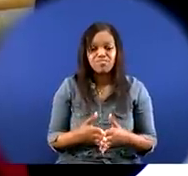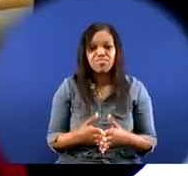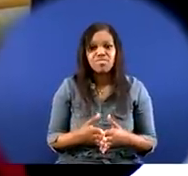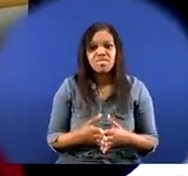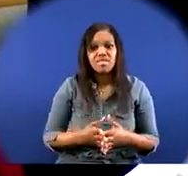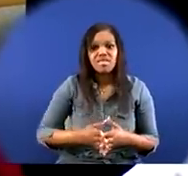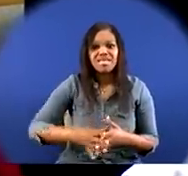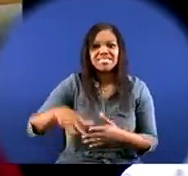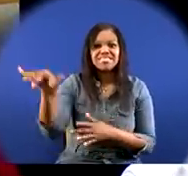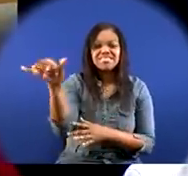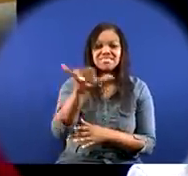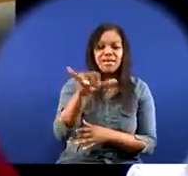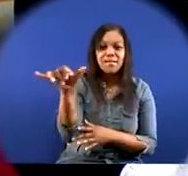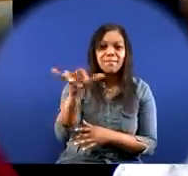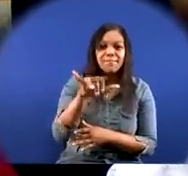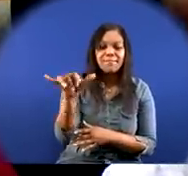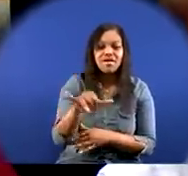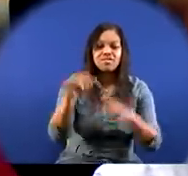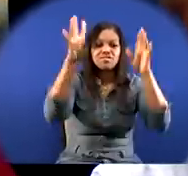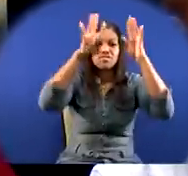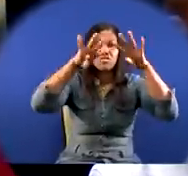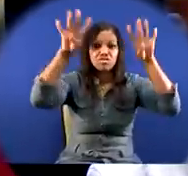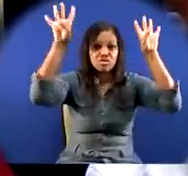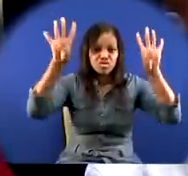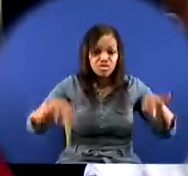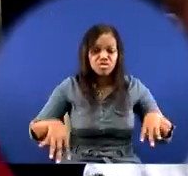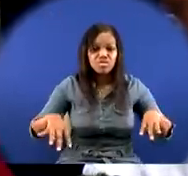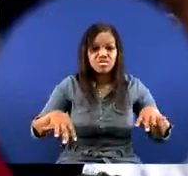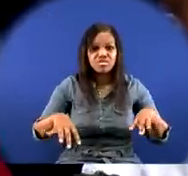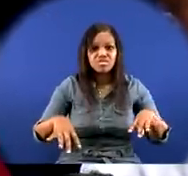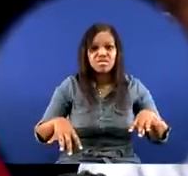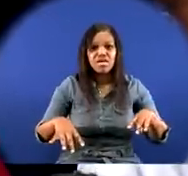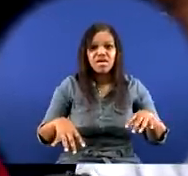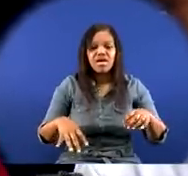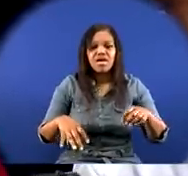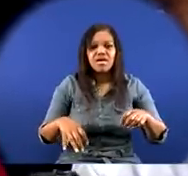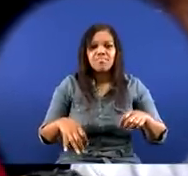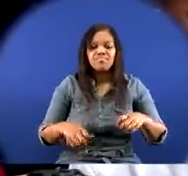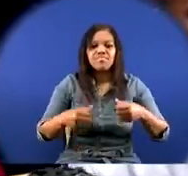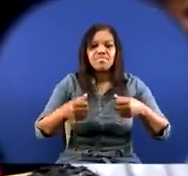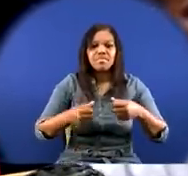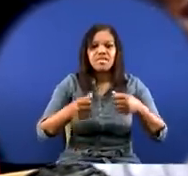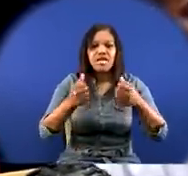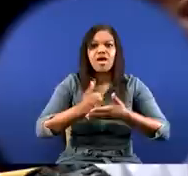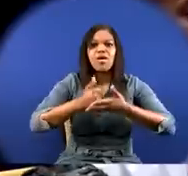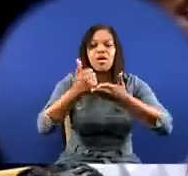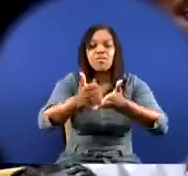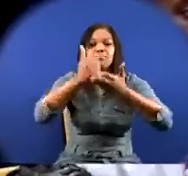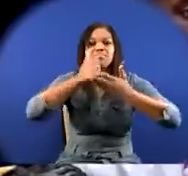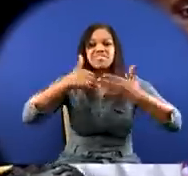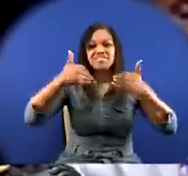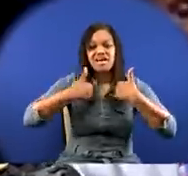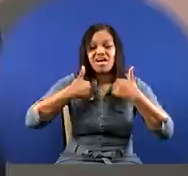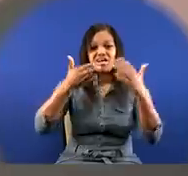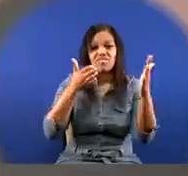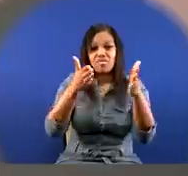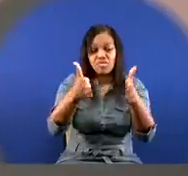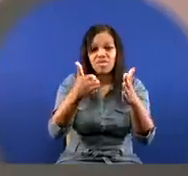Just as the rending of the curtain makes it clear that the way to God is open for